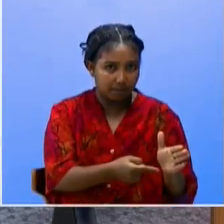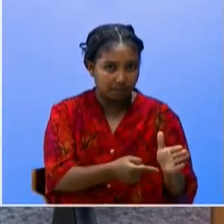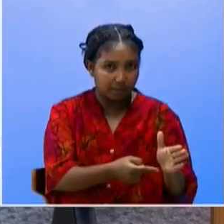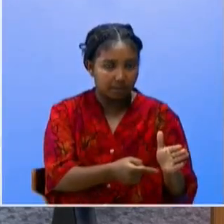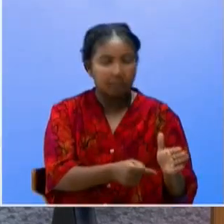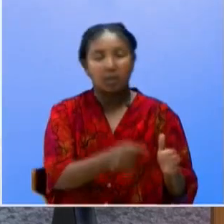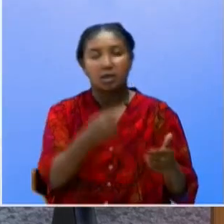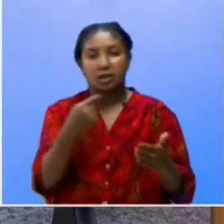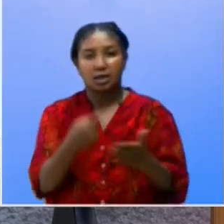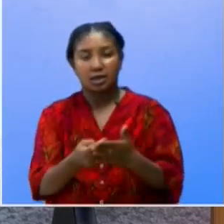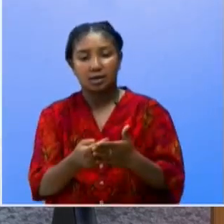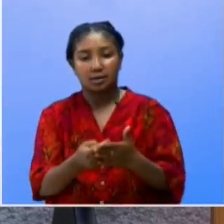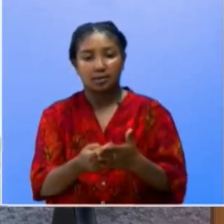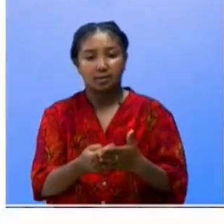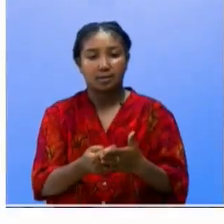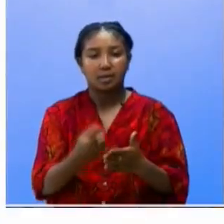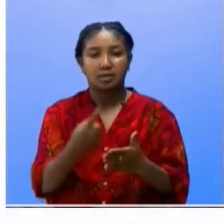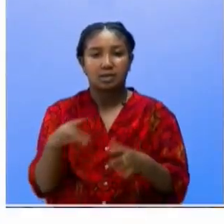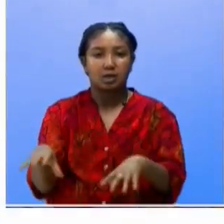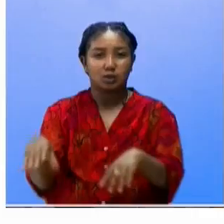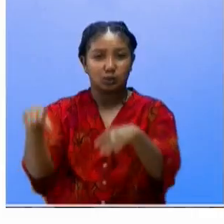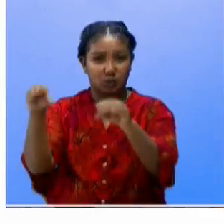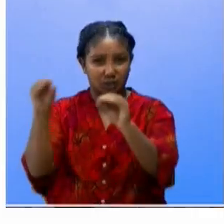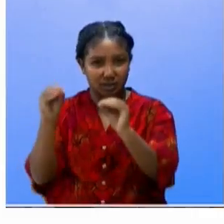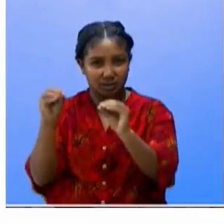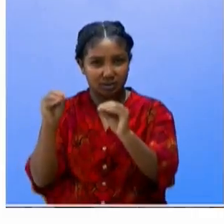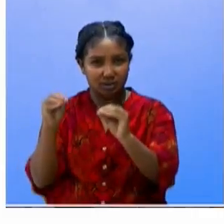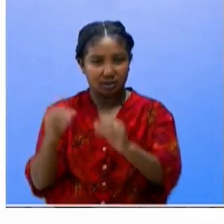And also here, the students.